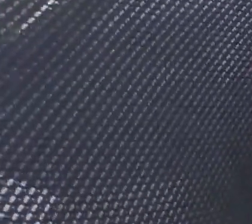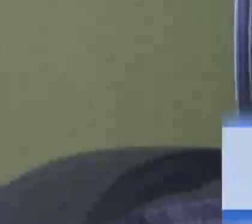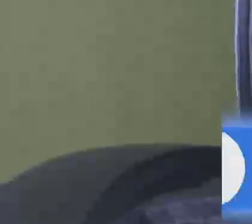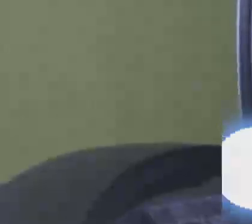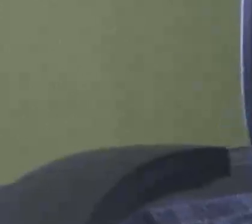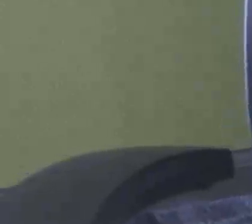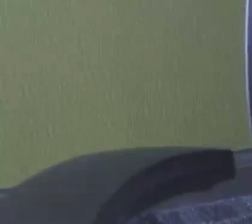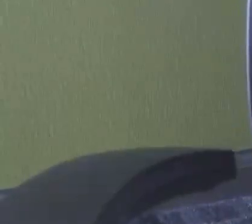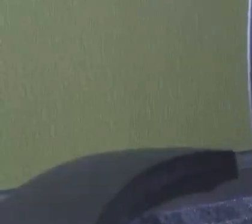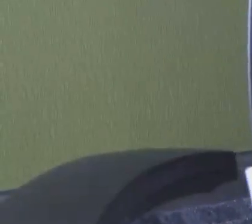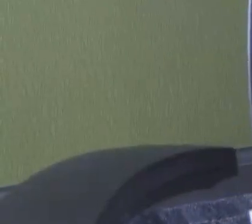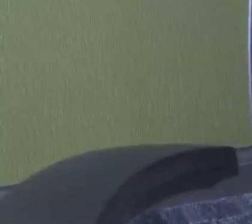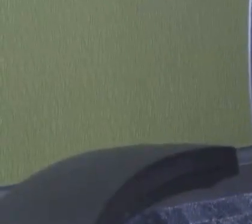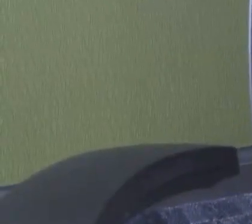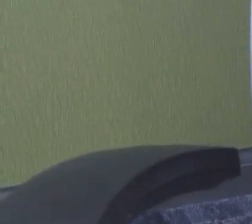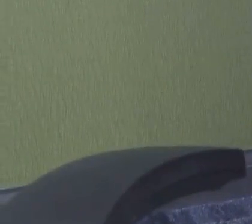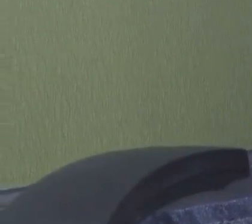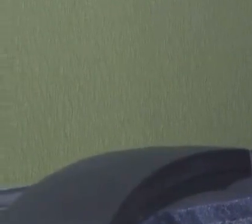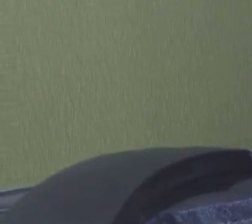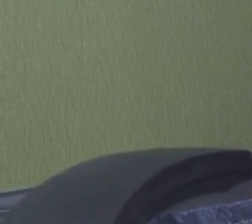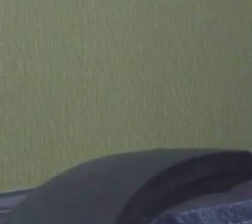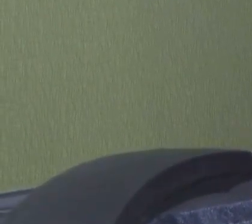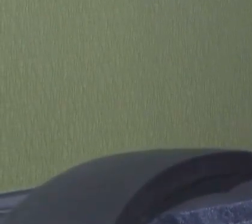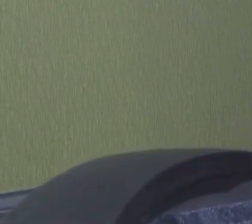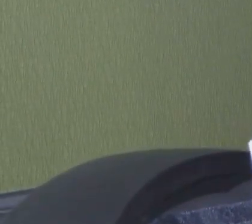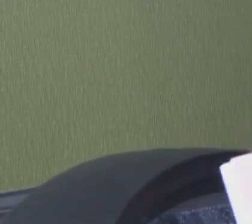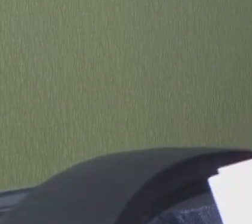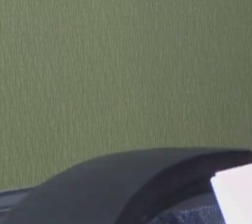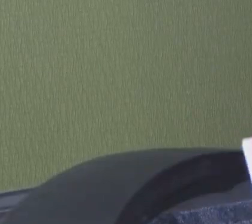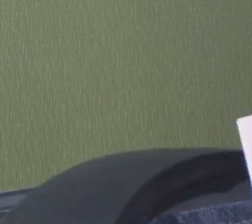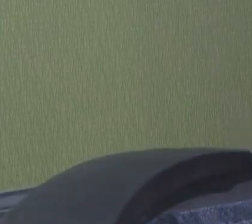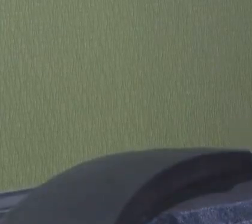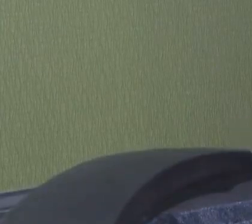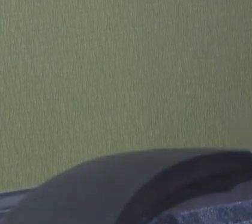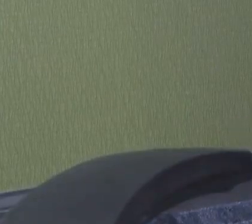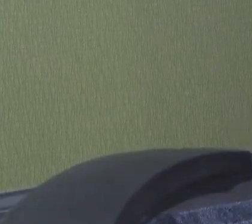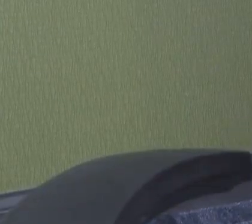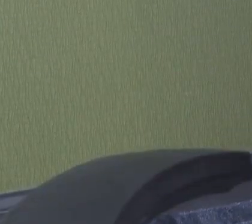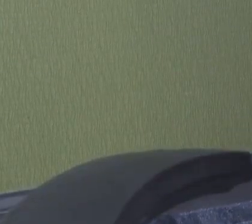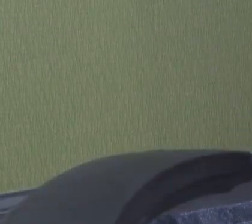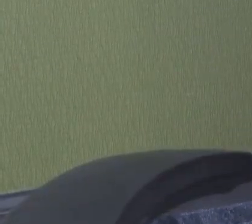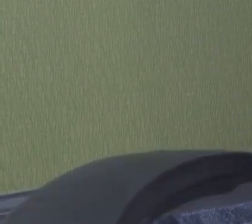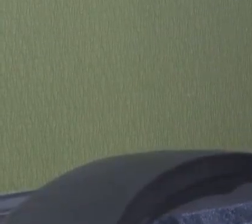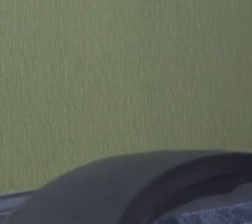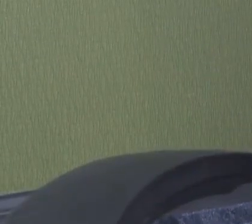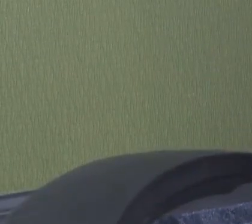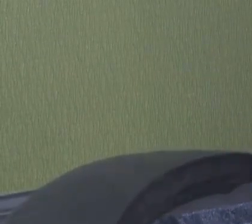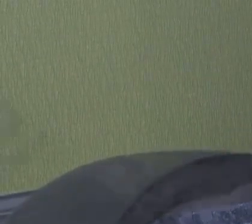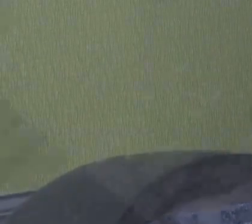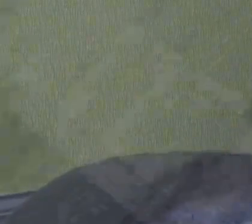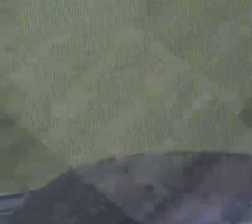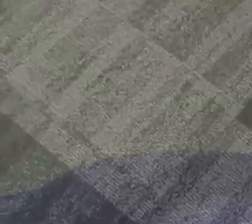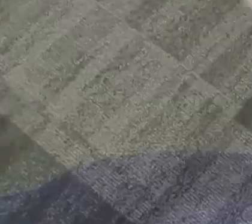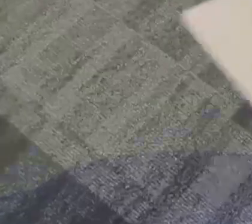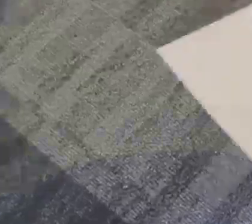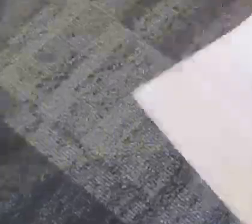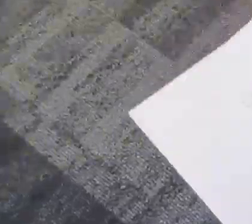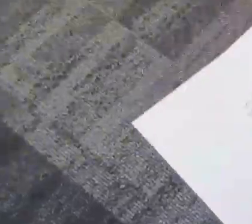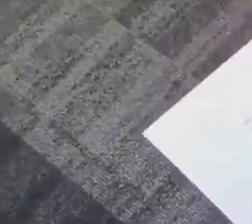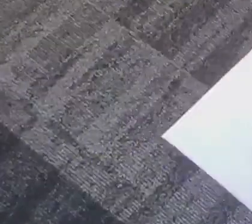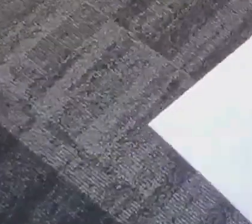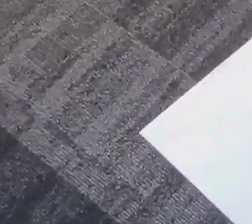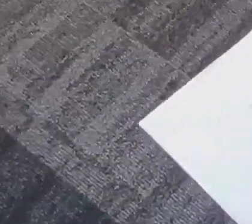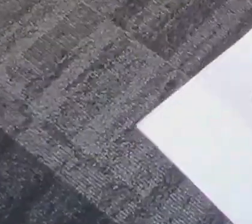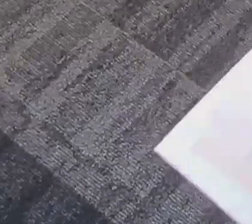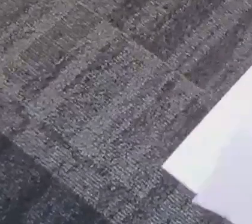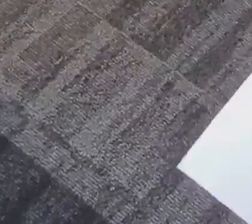the planet. Okay, so this book is about all my talent and all the fun things I do with my family. To